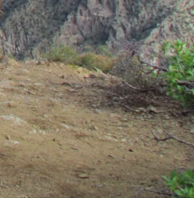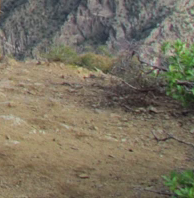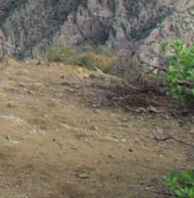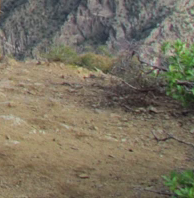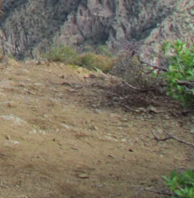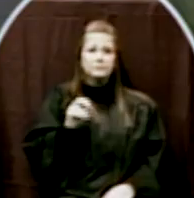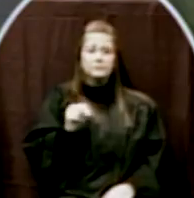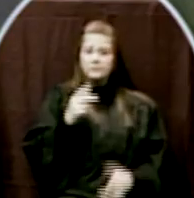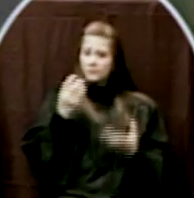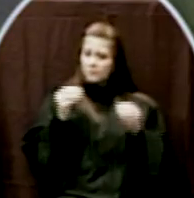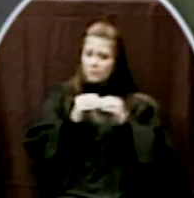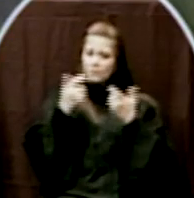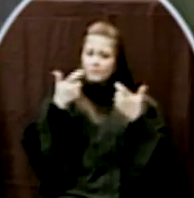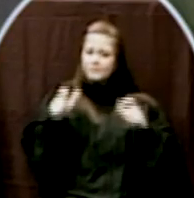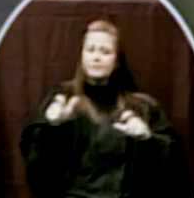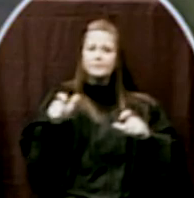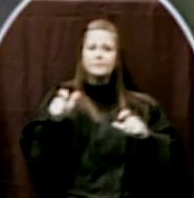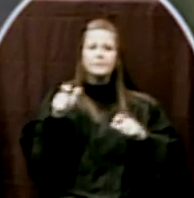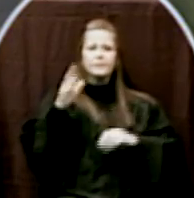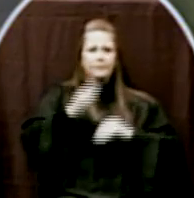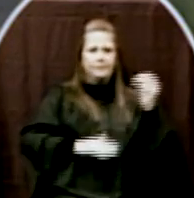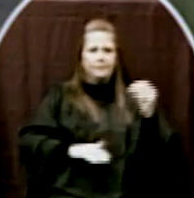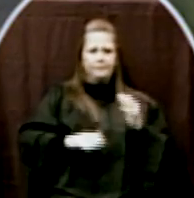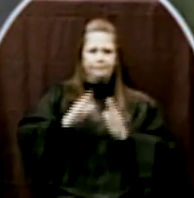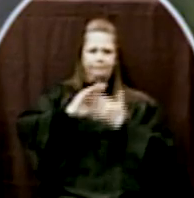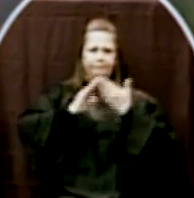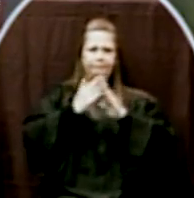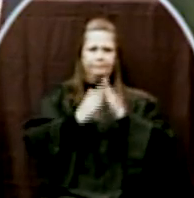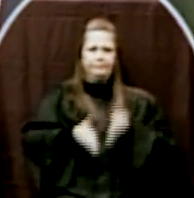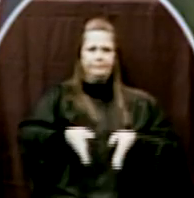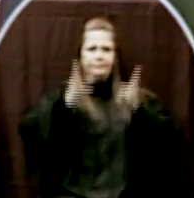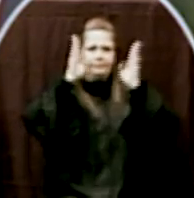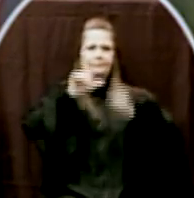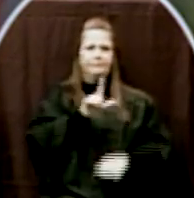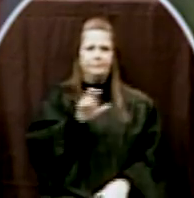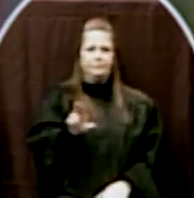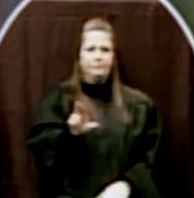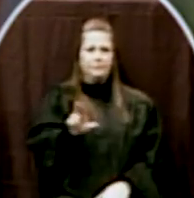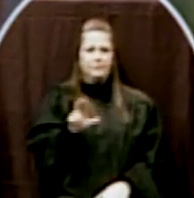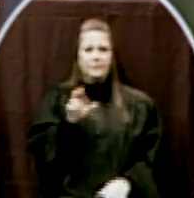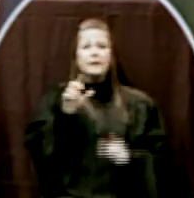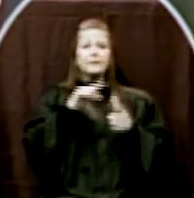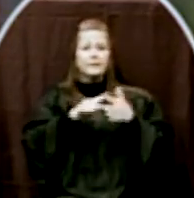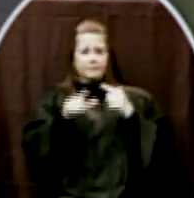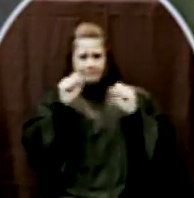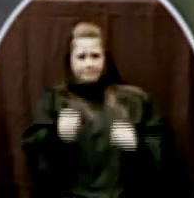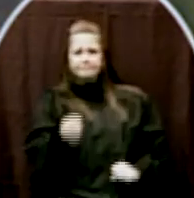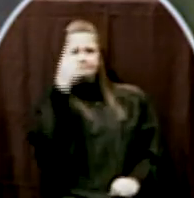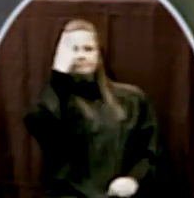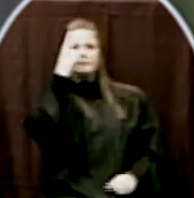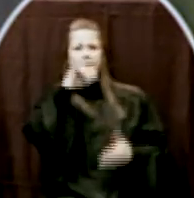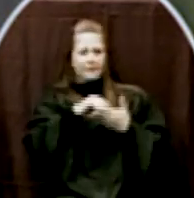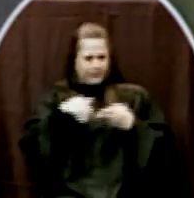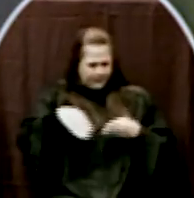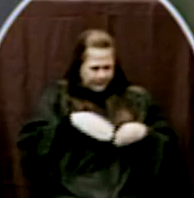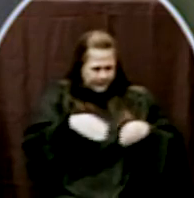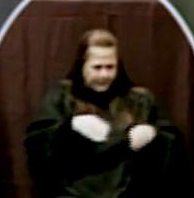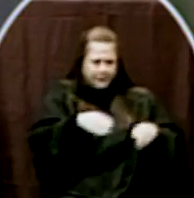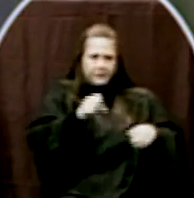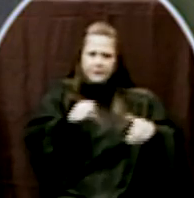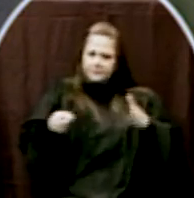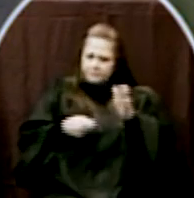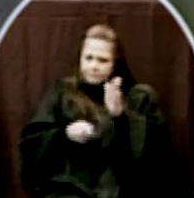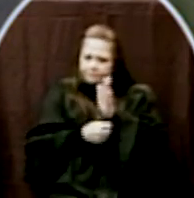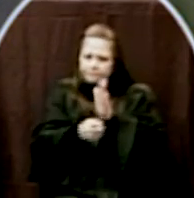Rock so that they can understand that a river that is smaller than the Arkansas can cut through solid rock if given enough